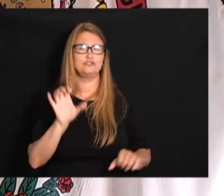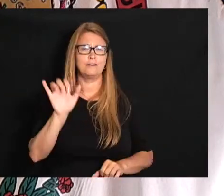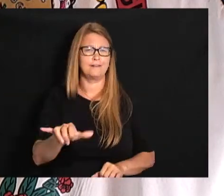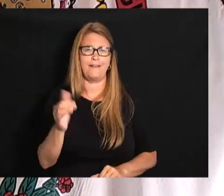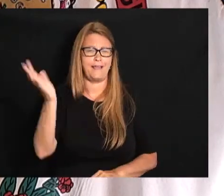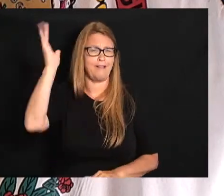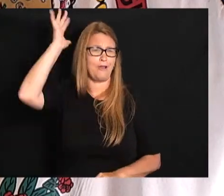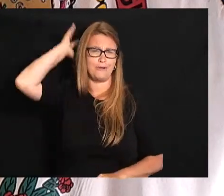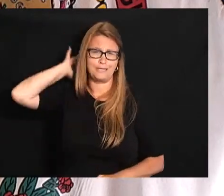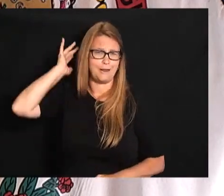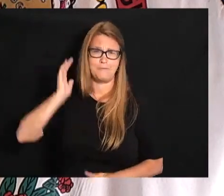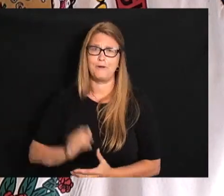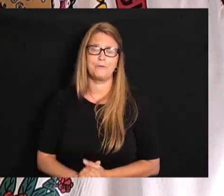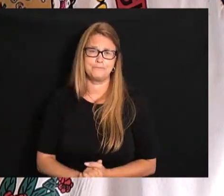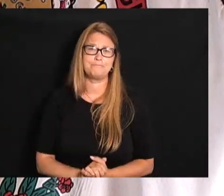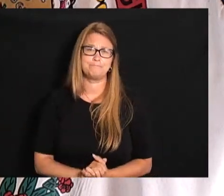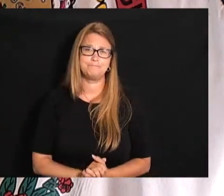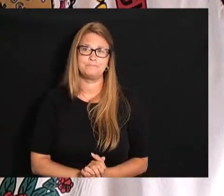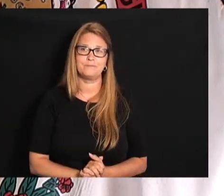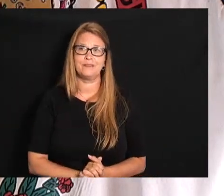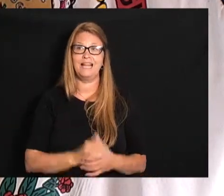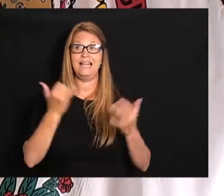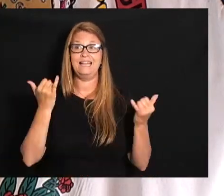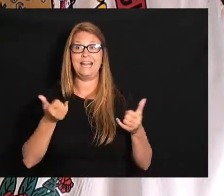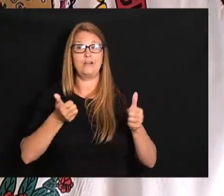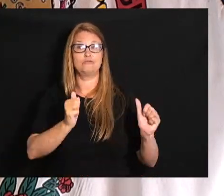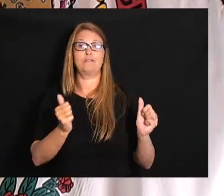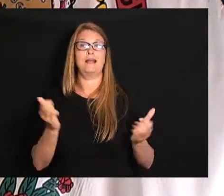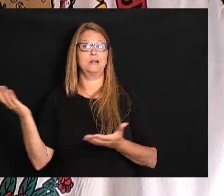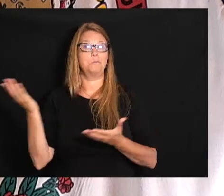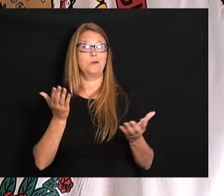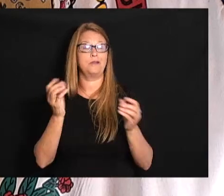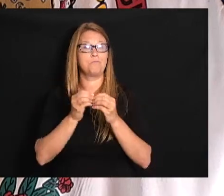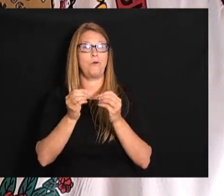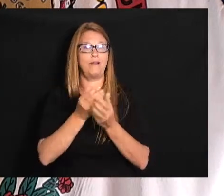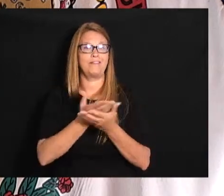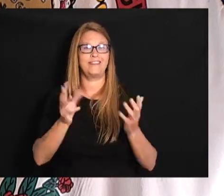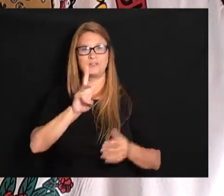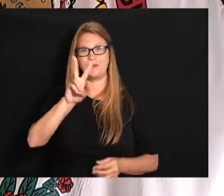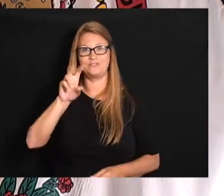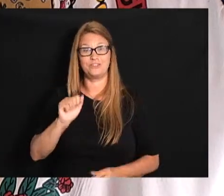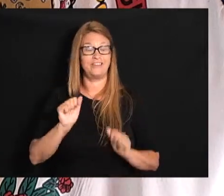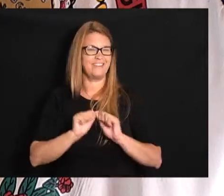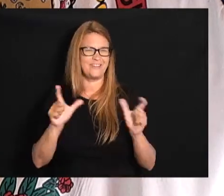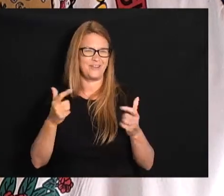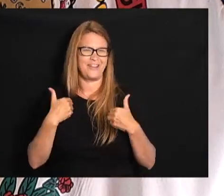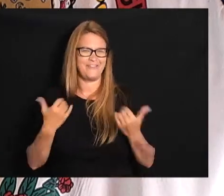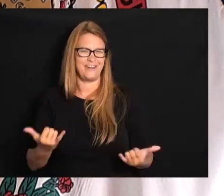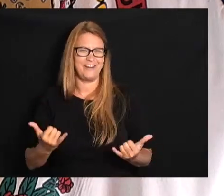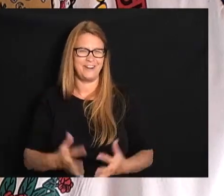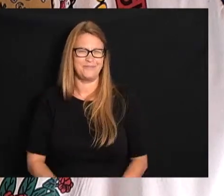ago, and just trying to bring more and more good stuff to West Virginia. That's all I got.